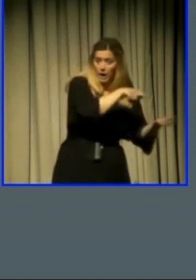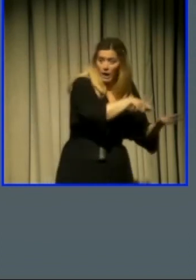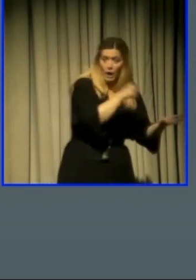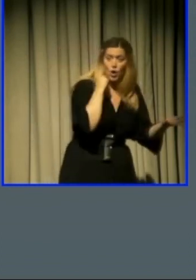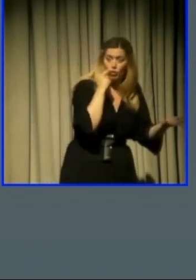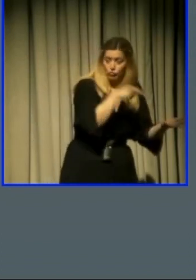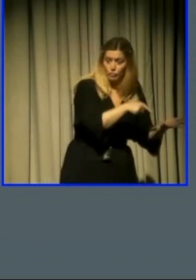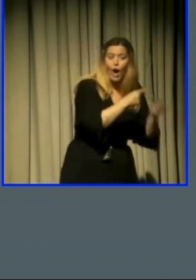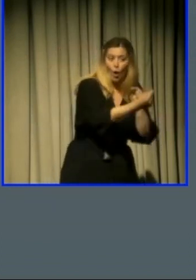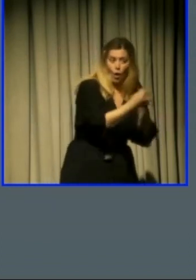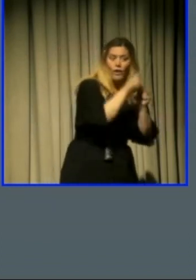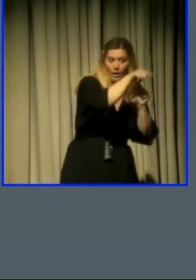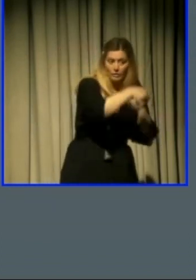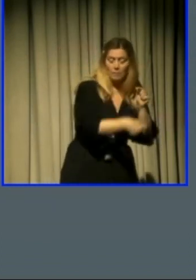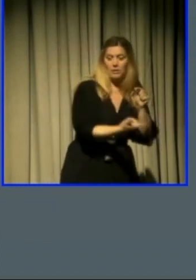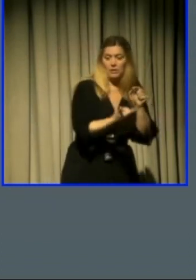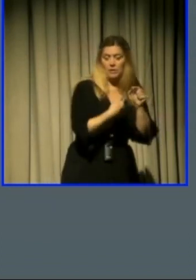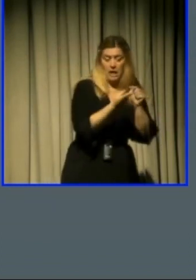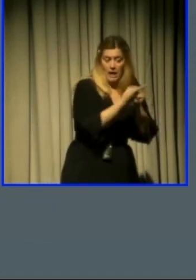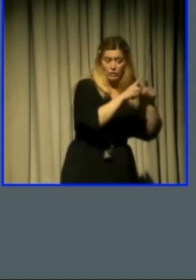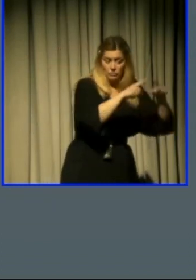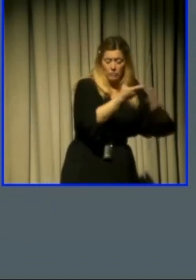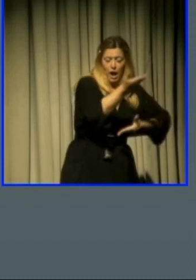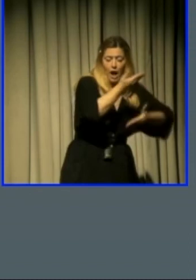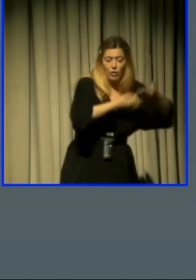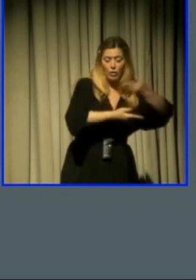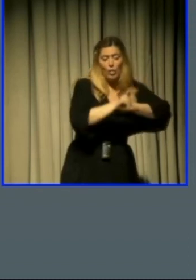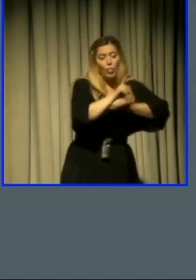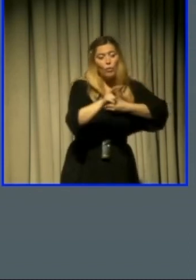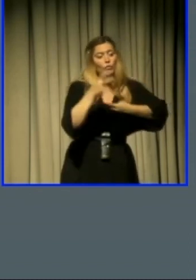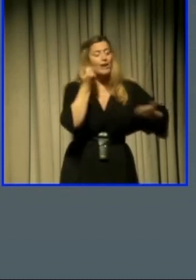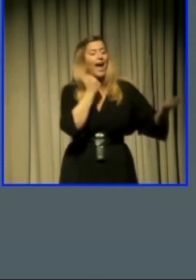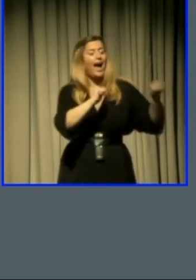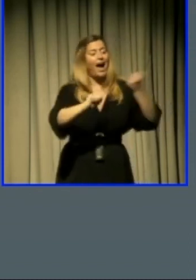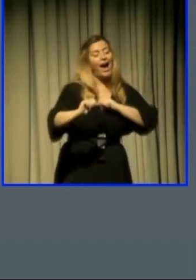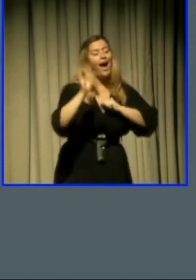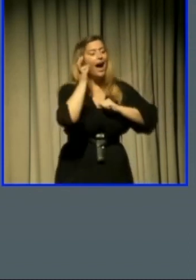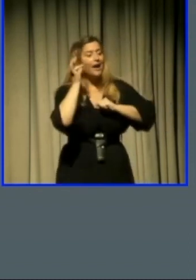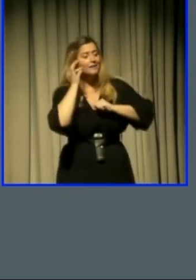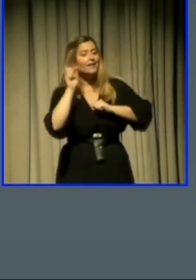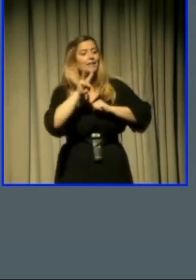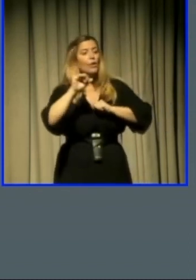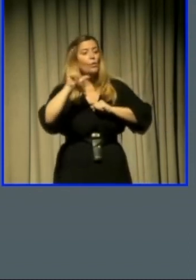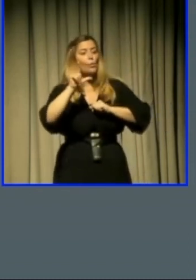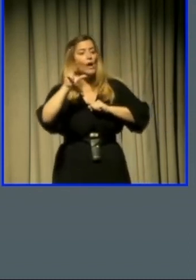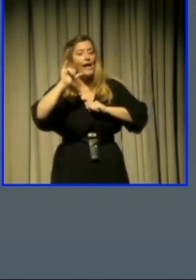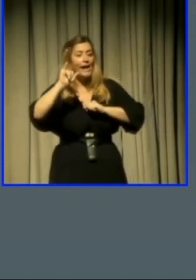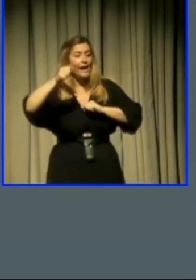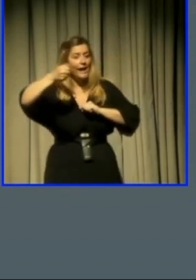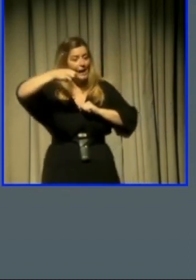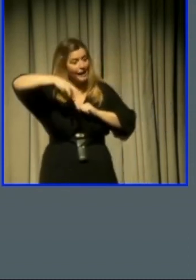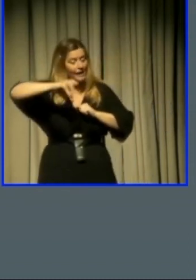collaborated with Gen Z actress Maisie Williams. So for those who follow Game of Thrones, you will recognize her from